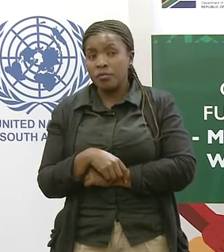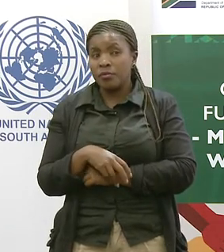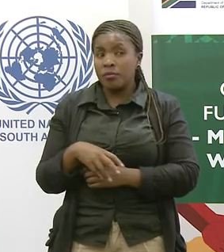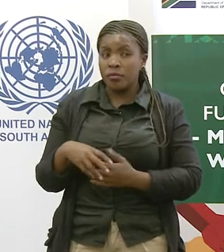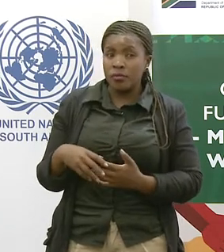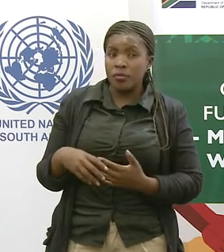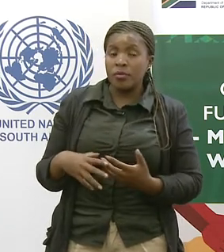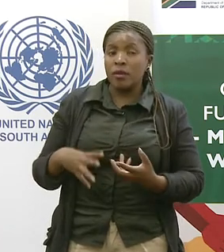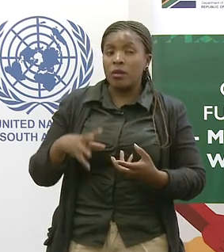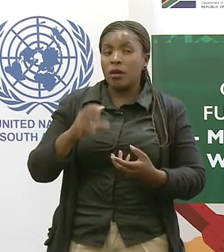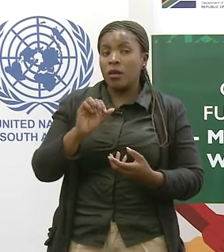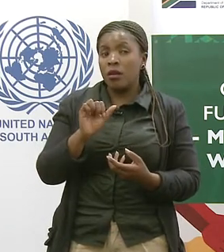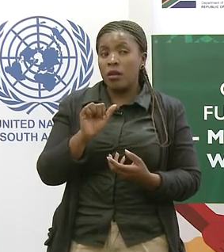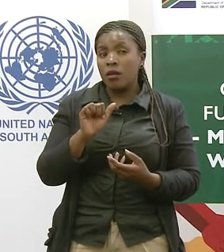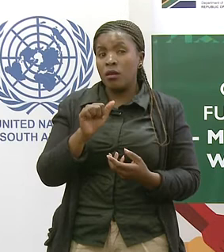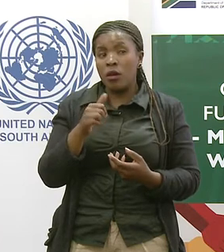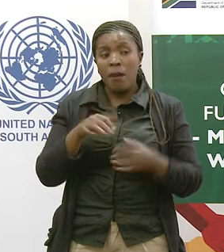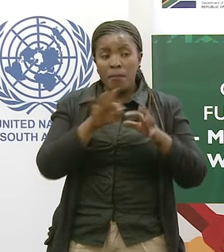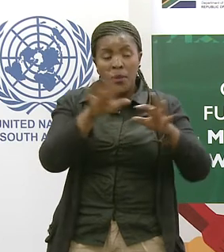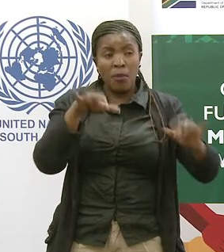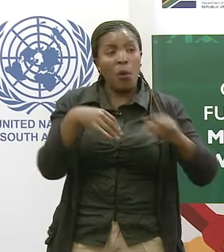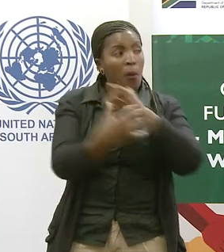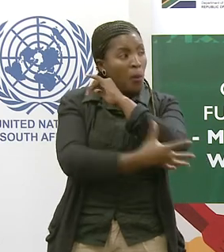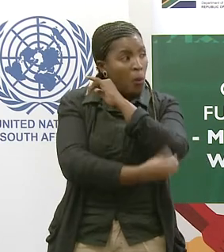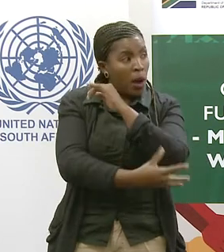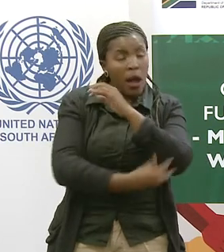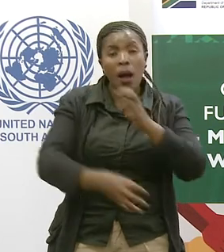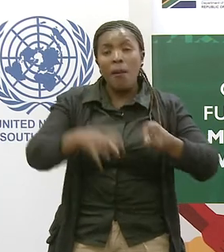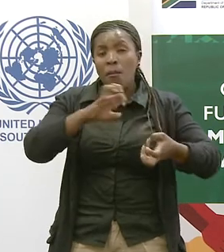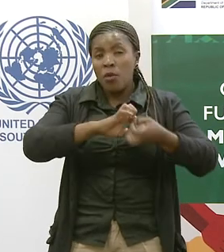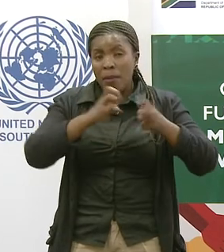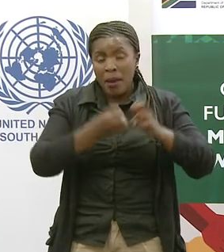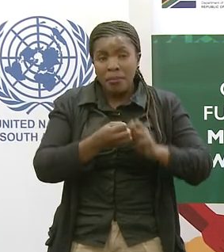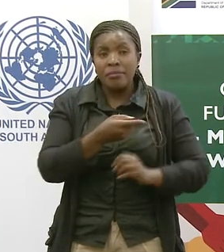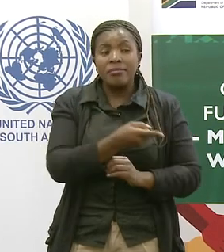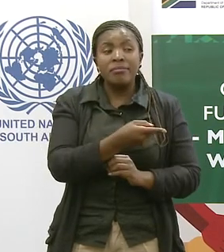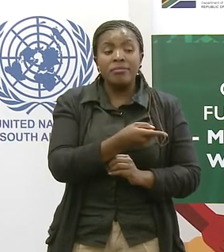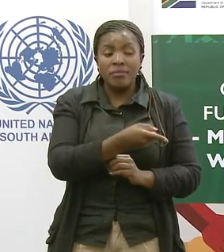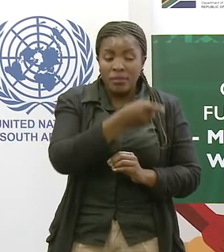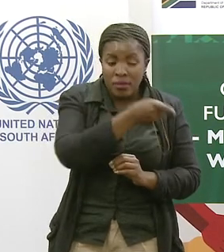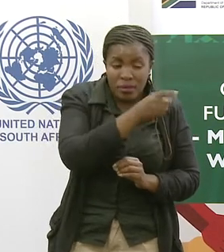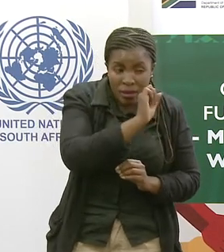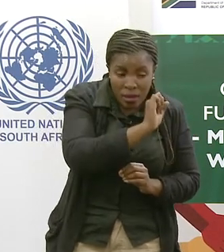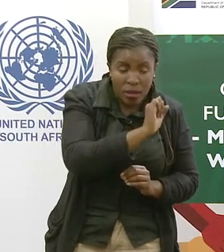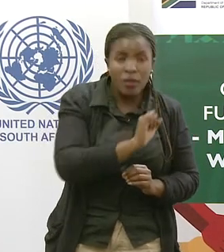the problems of poor people on the ground are actually extremely important.